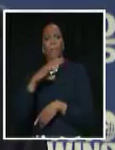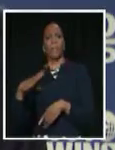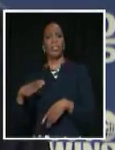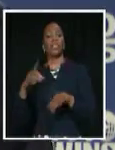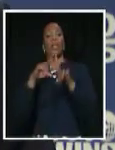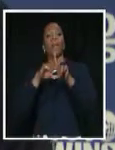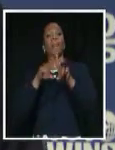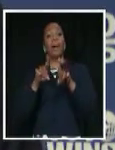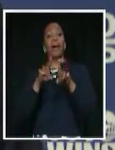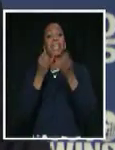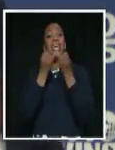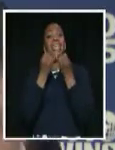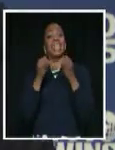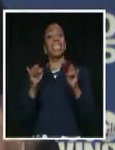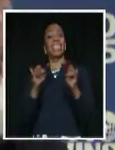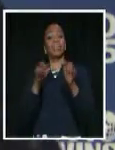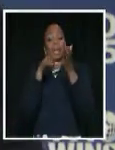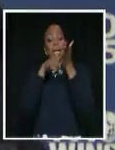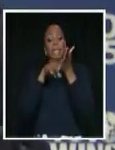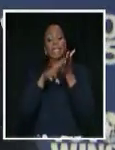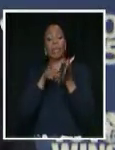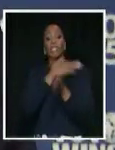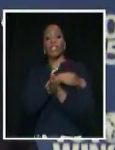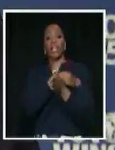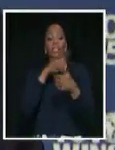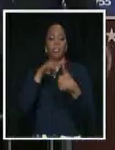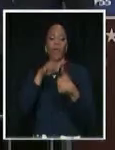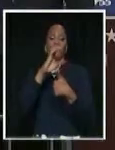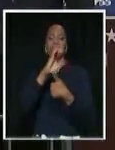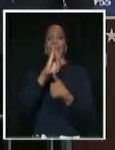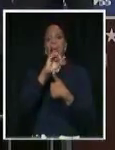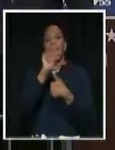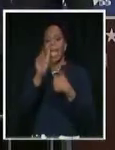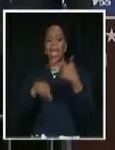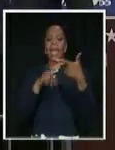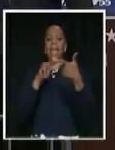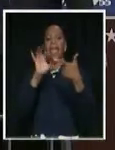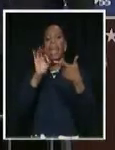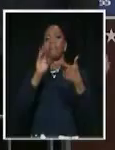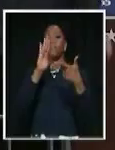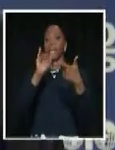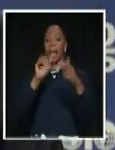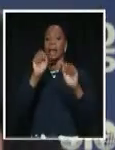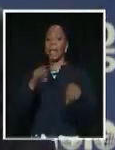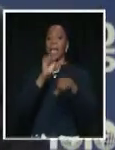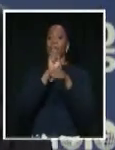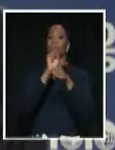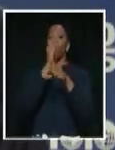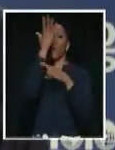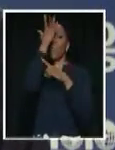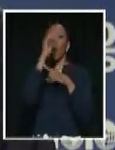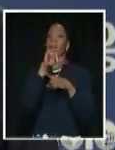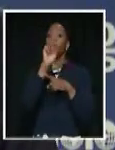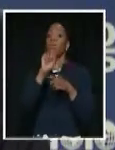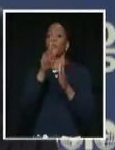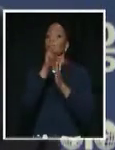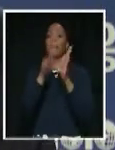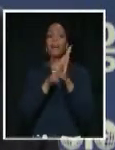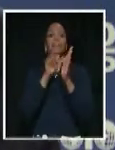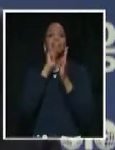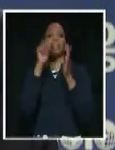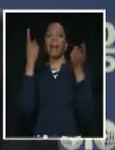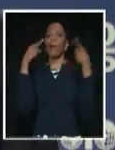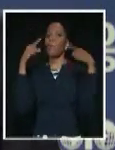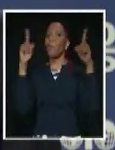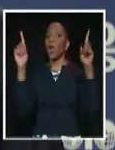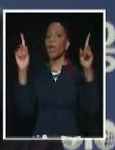independent inspector general has been proven to work at the CIA, FBI, and every major police department in the country because they question policies that may not be working. There's nothing